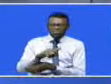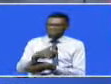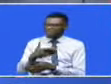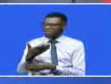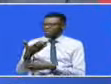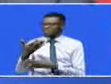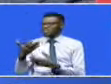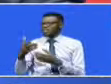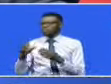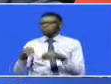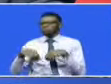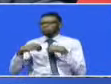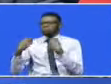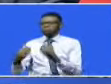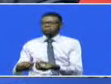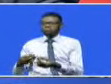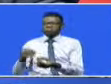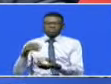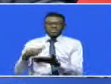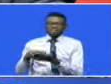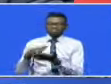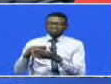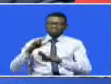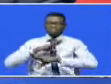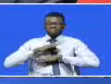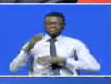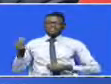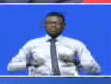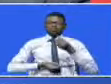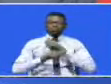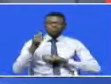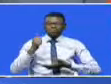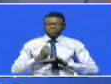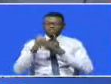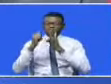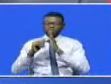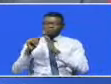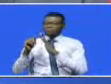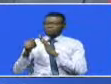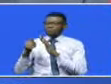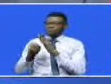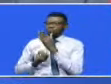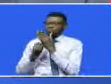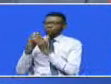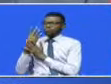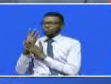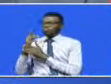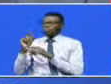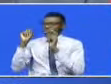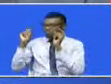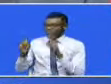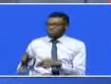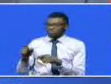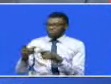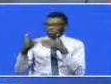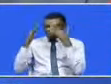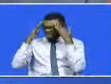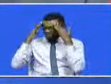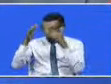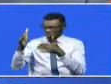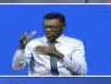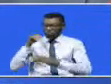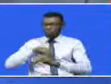release sufficient cash into the economy to spur growth. We will have to deal more aggressively with the